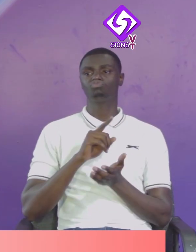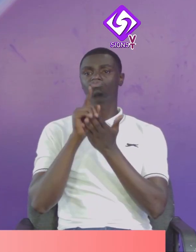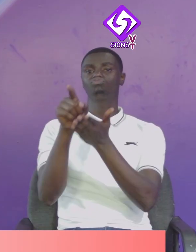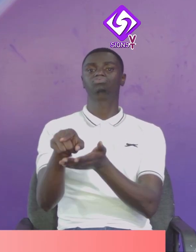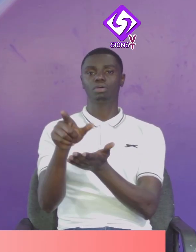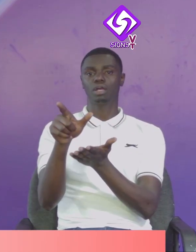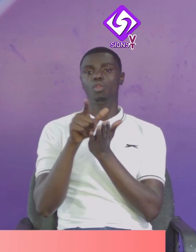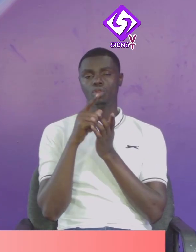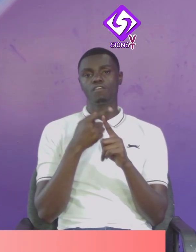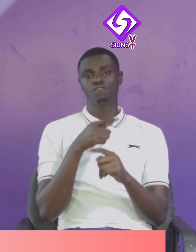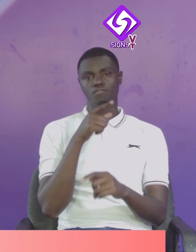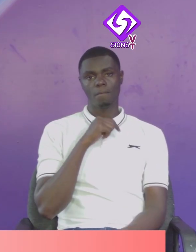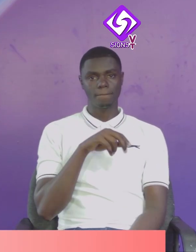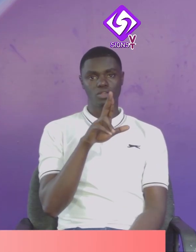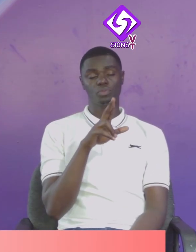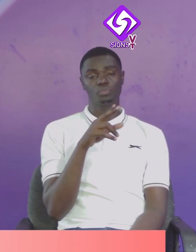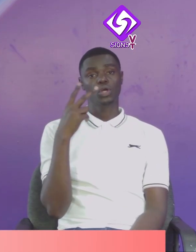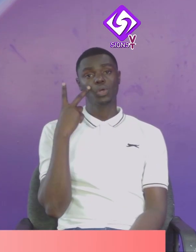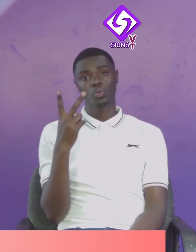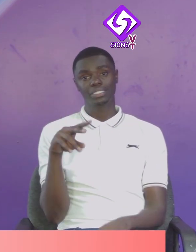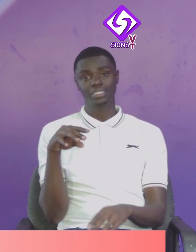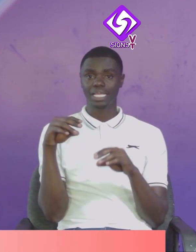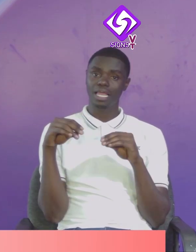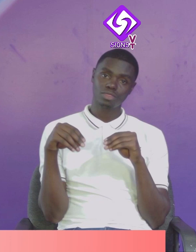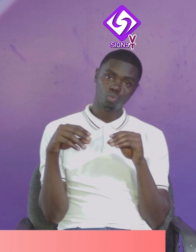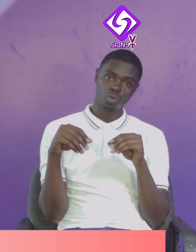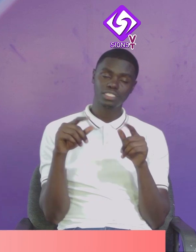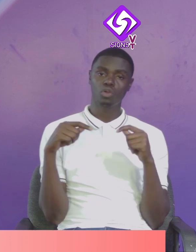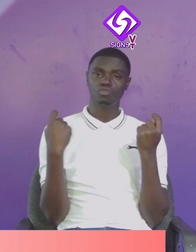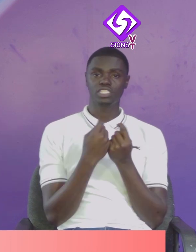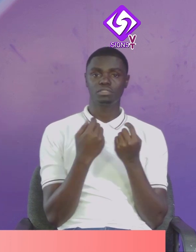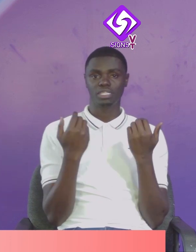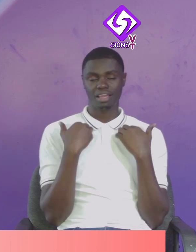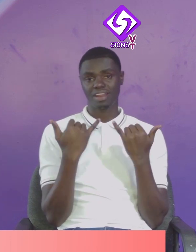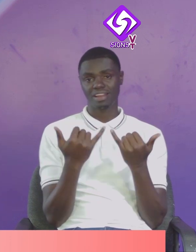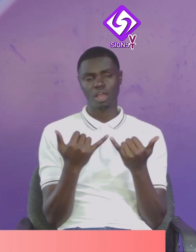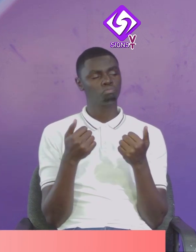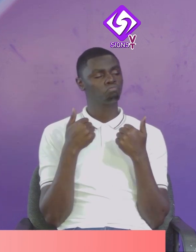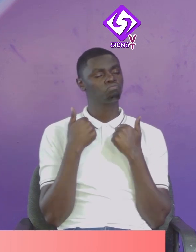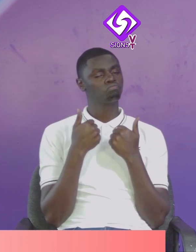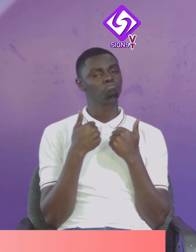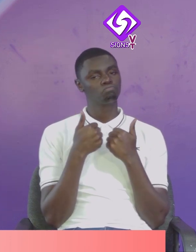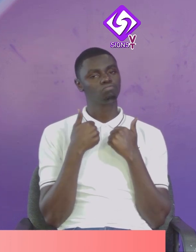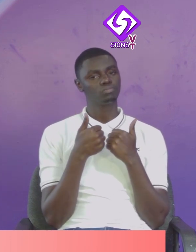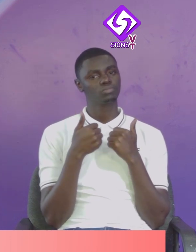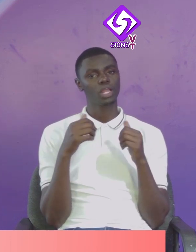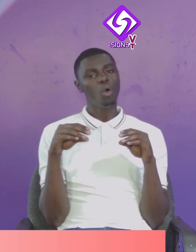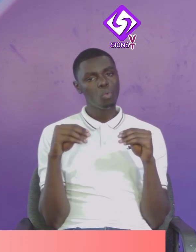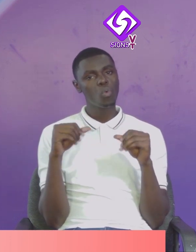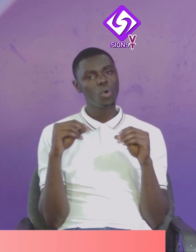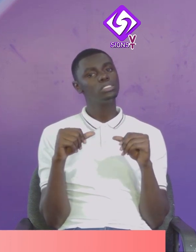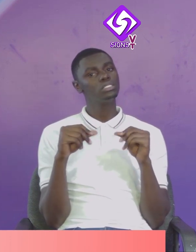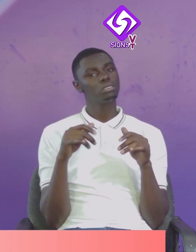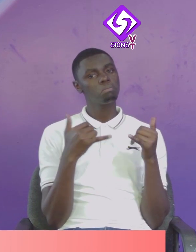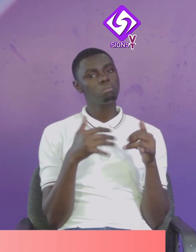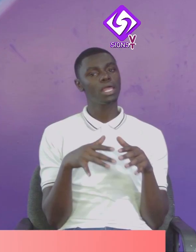Manchester United. And you can see some of the quality of the team that he has at the moment is very rich quality of players. Bellingham, just